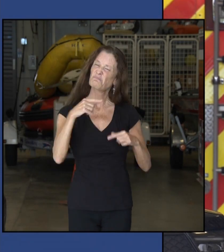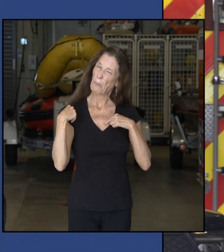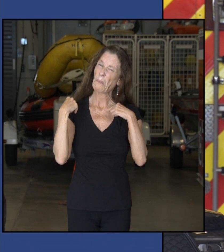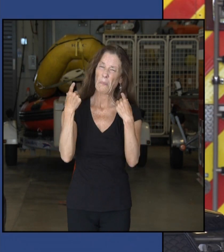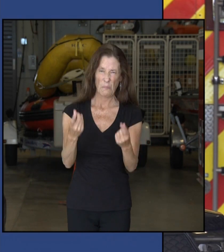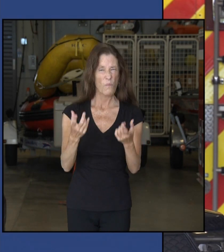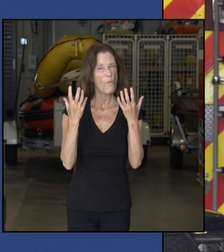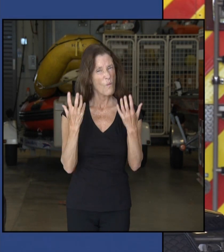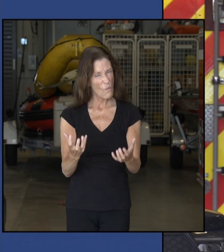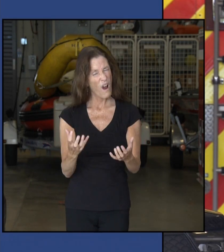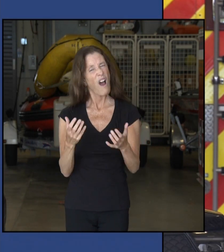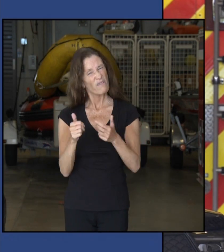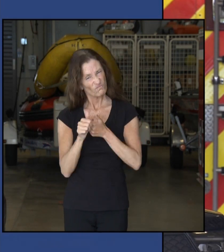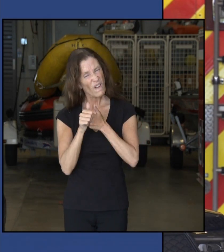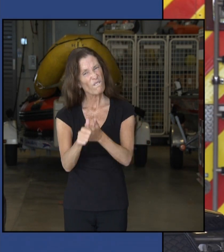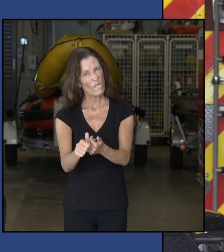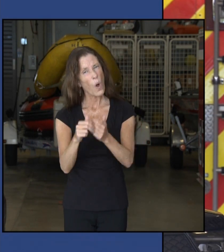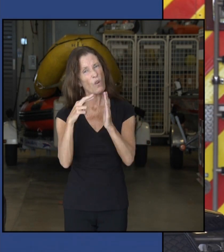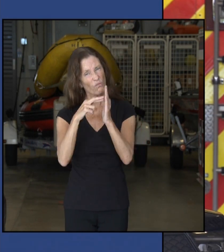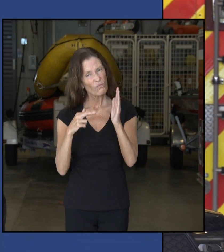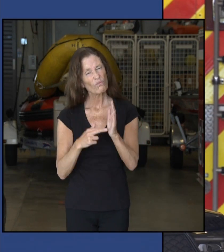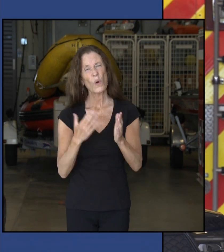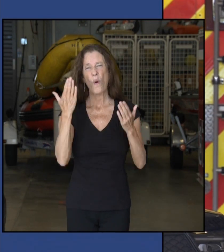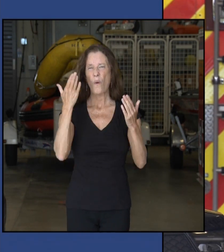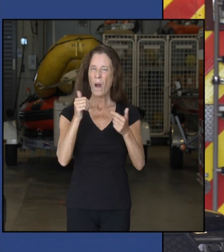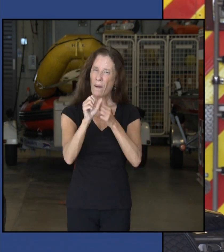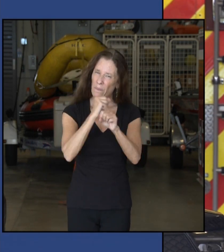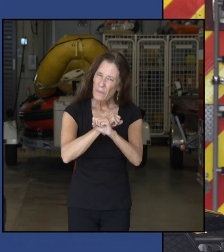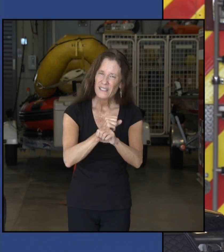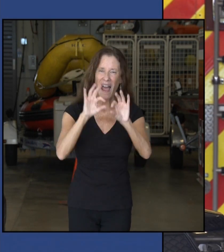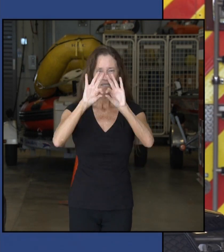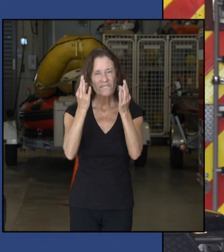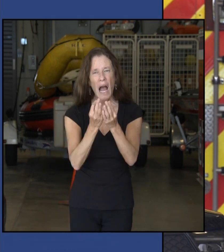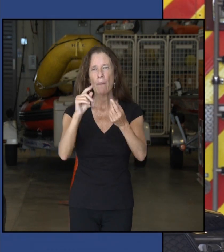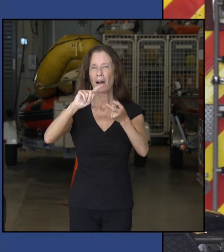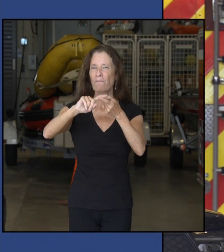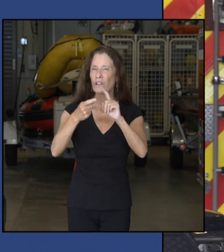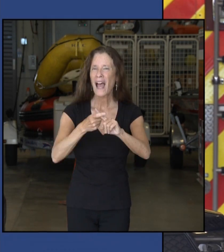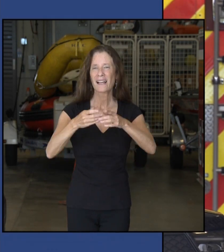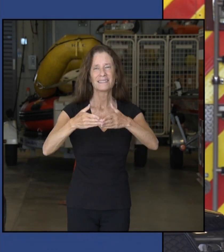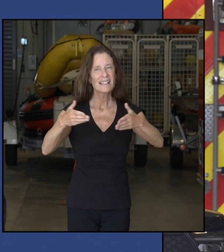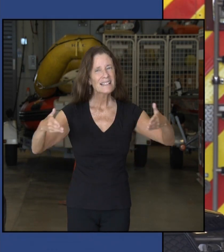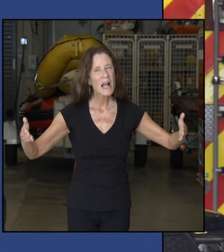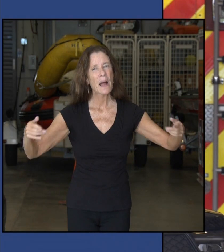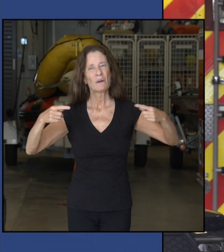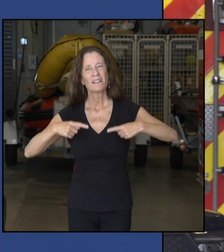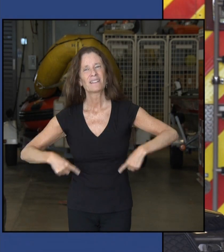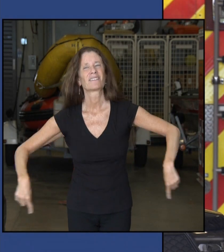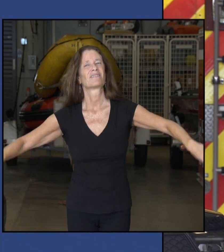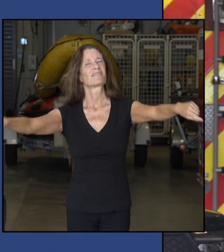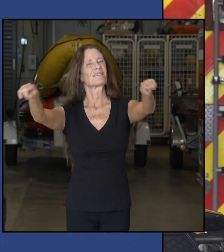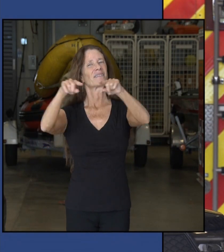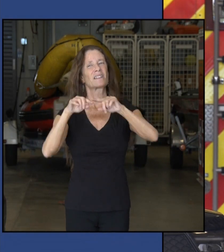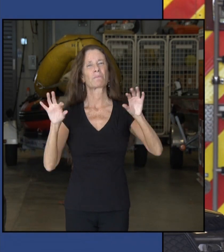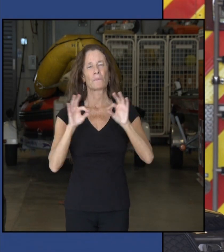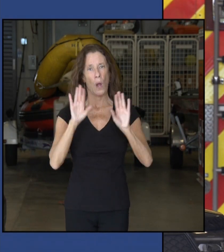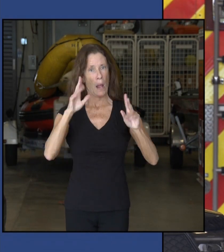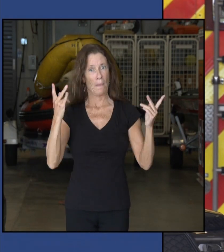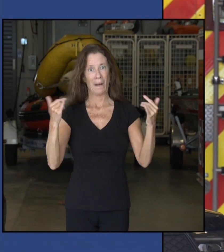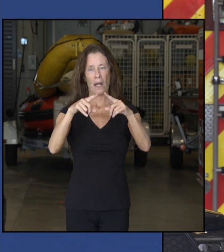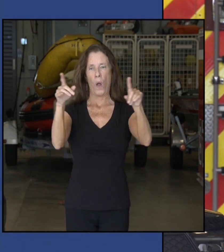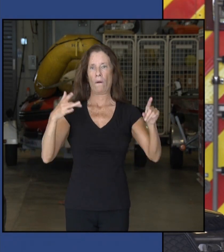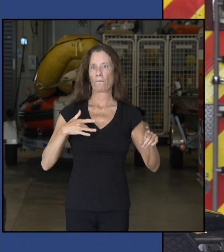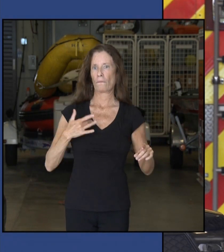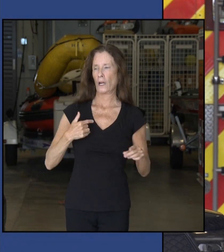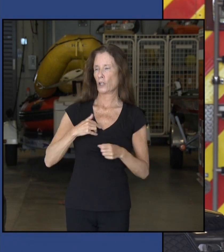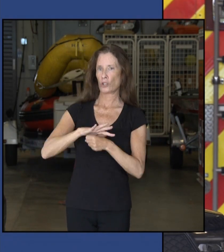friends, and neighbors. But we also understand these are stressful and confusing times for many of those we serve, as information about